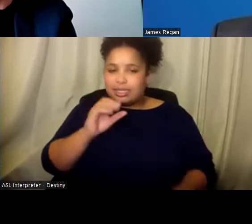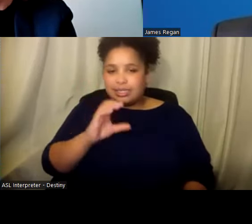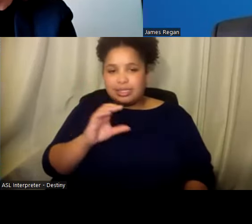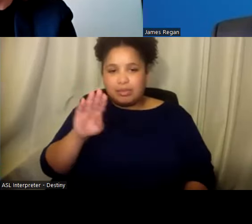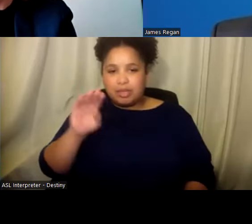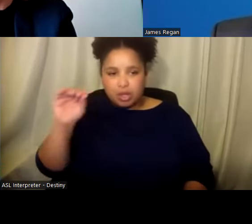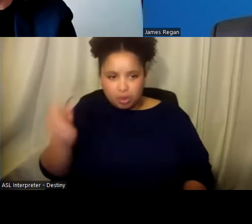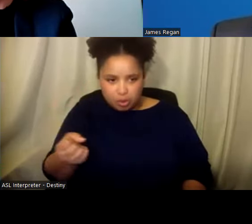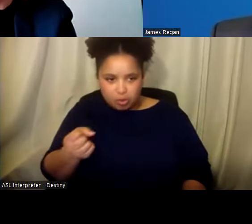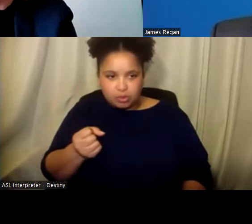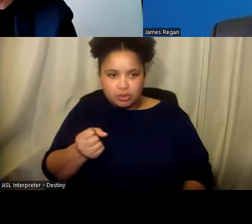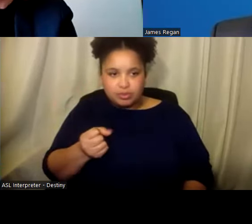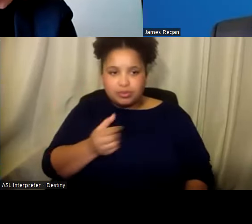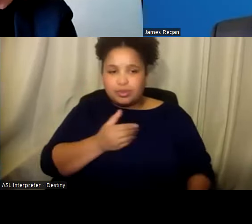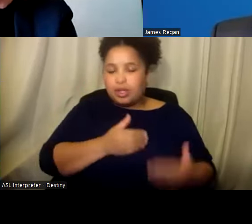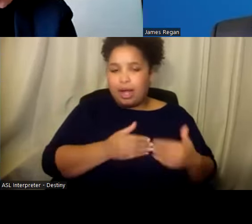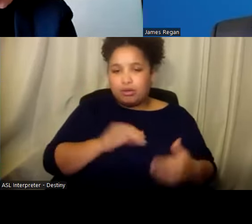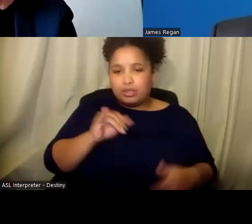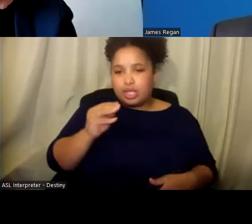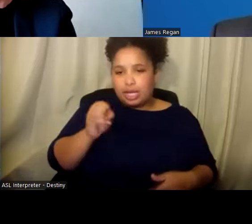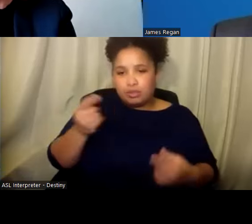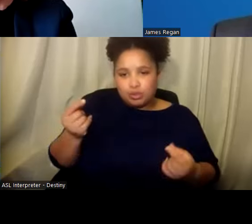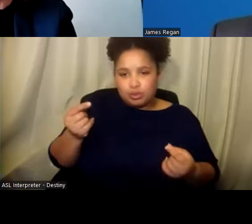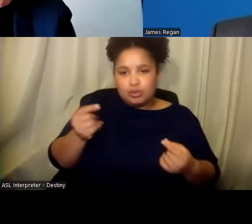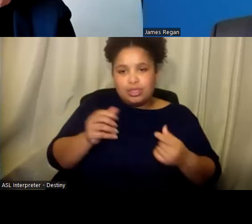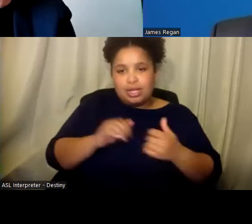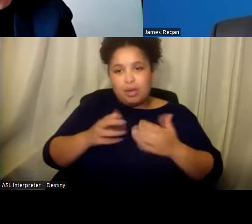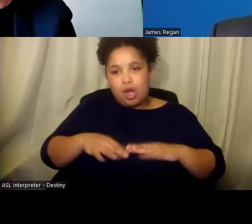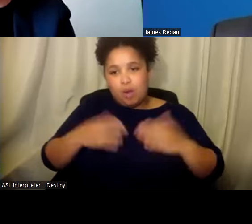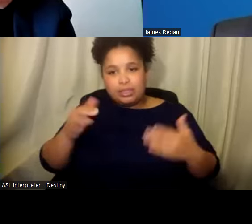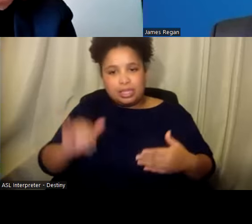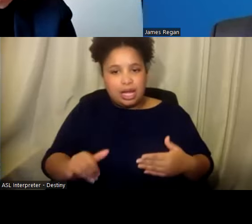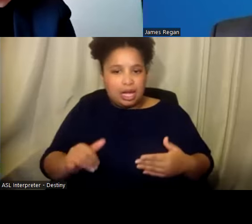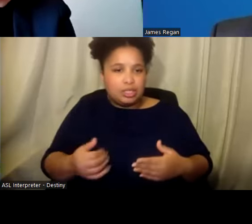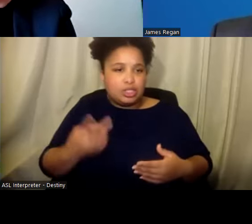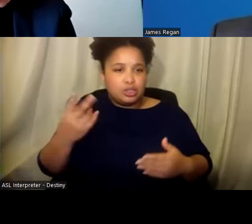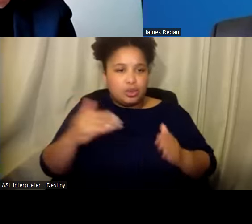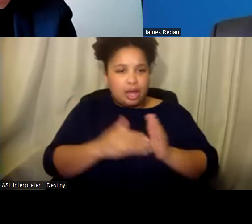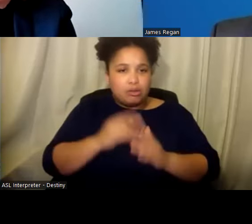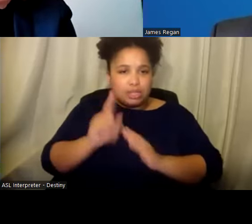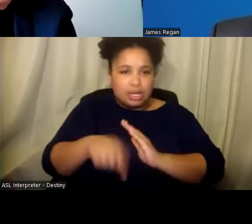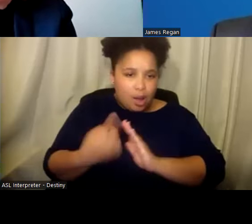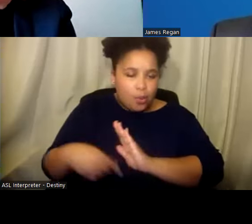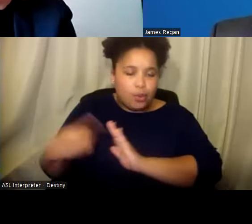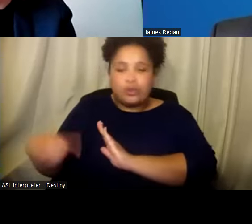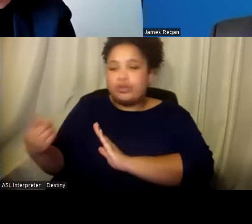not going, even no matter what James does and how he opens it up, and there's the 2,000 hours and all those